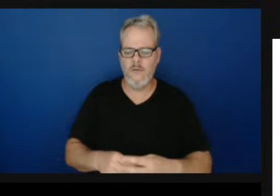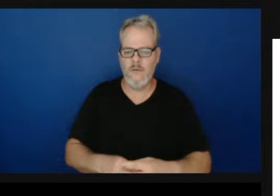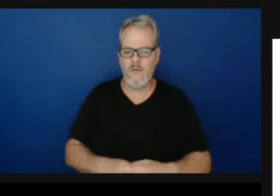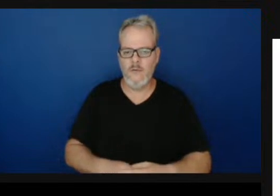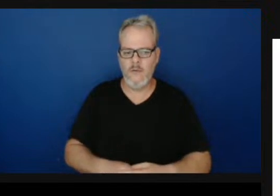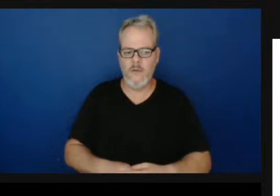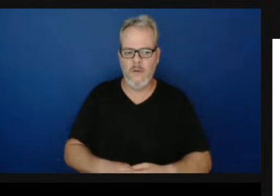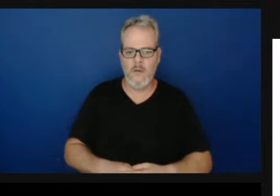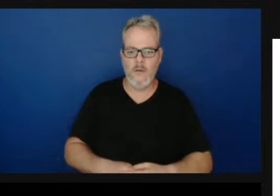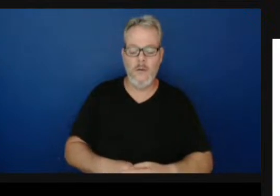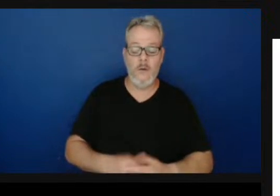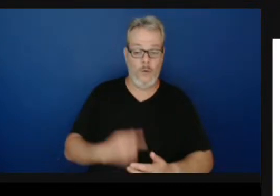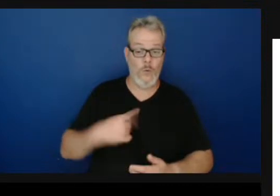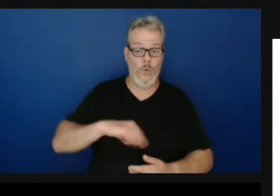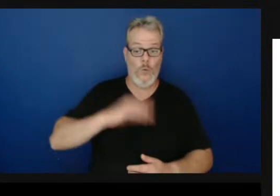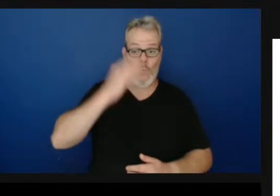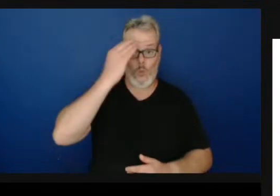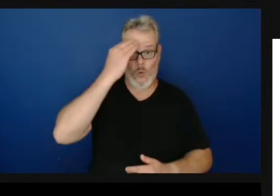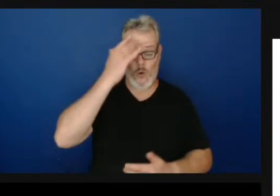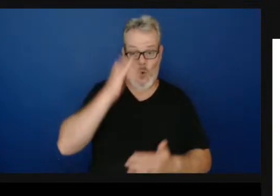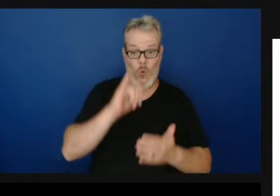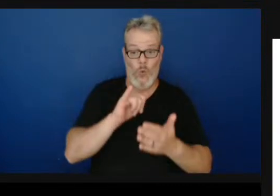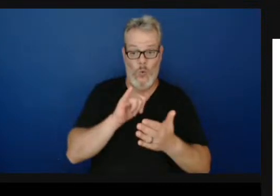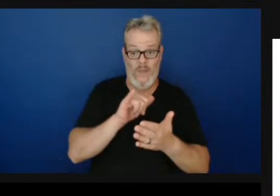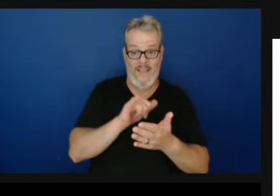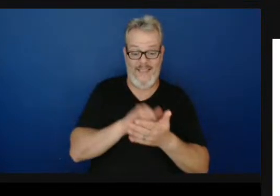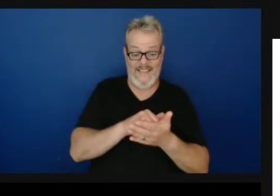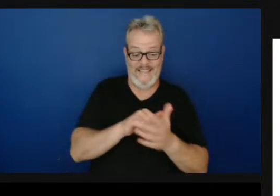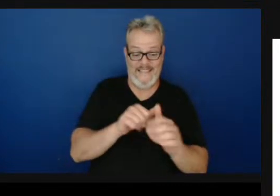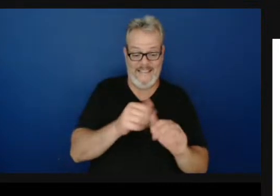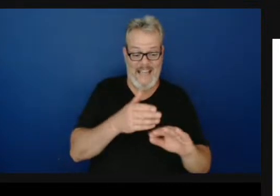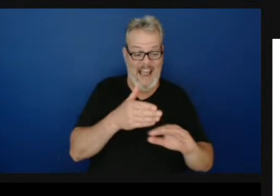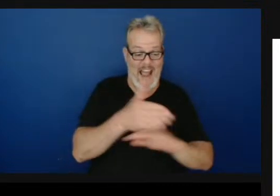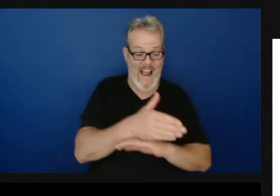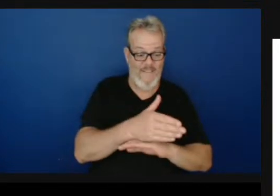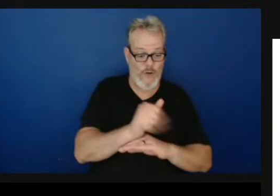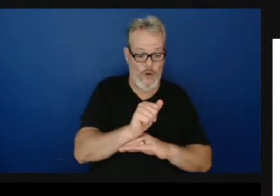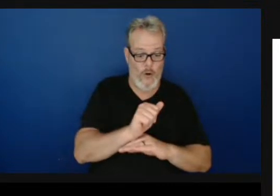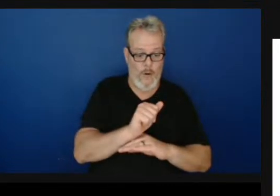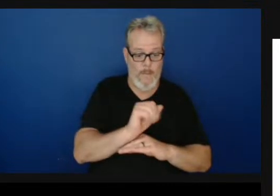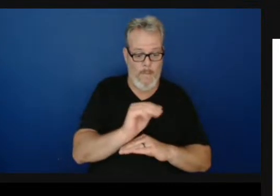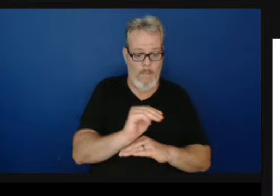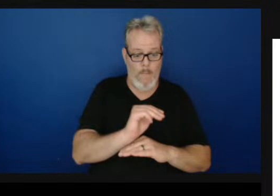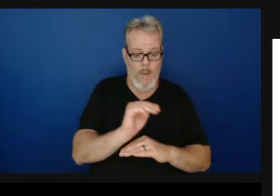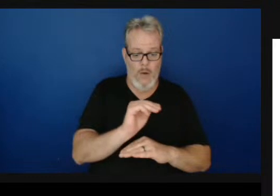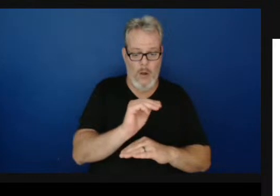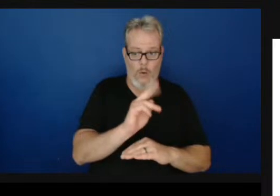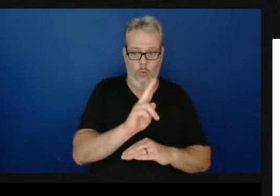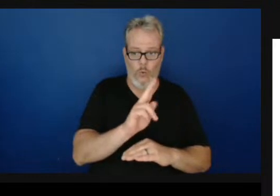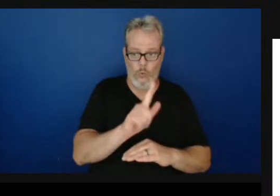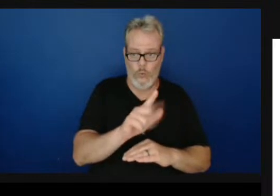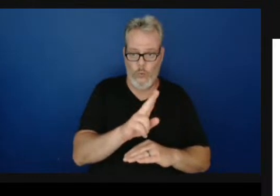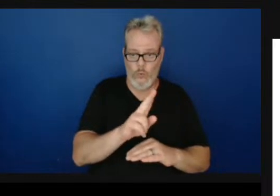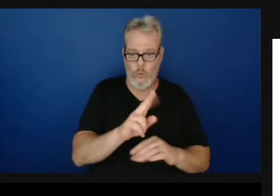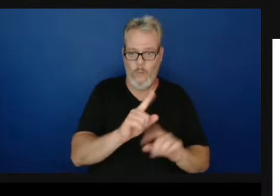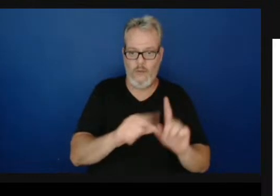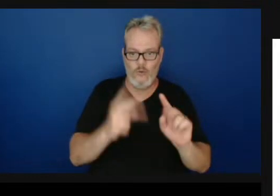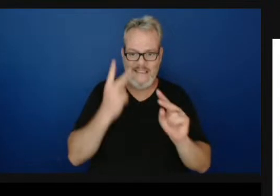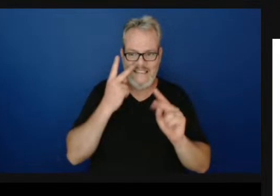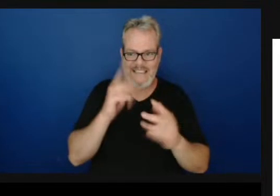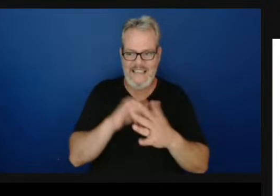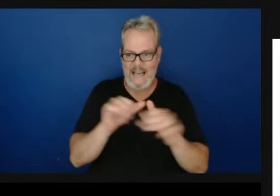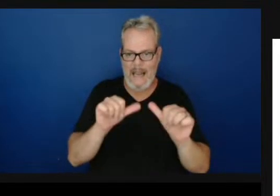that this was after Maunaulu, but from this site they could see the fountains of Maunaulu on the rift zone at Ua